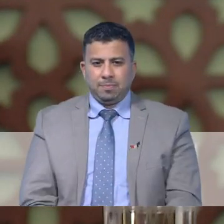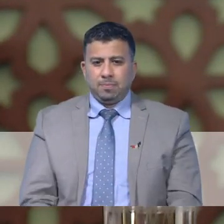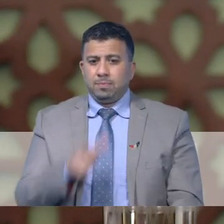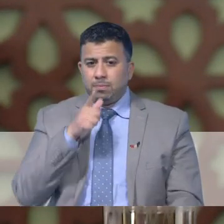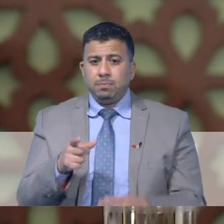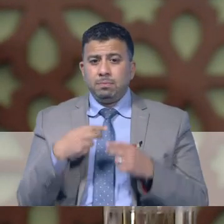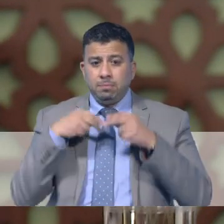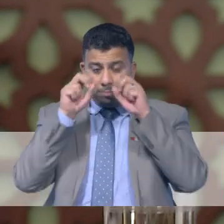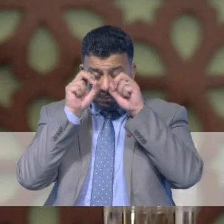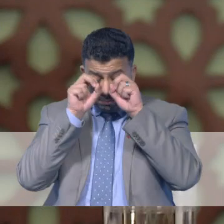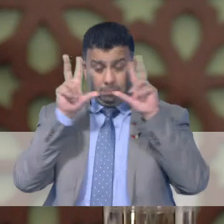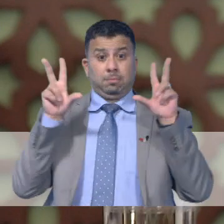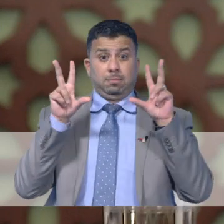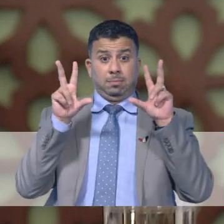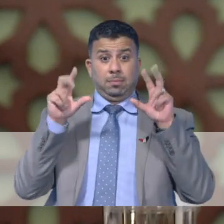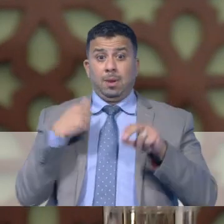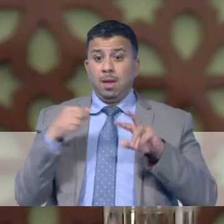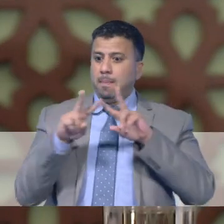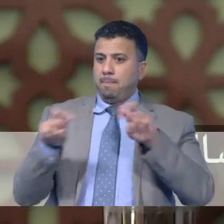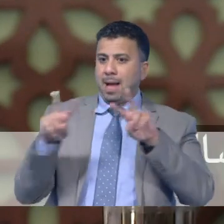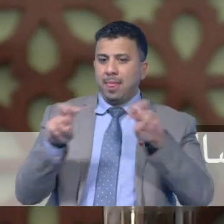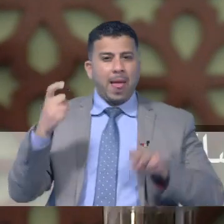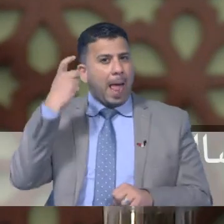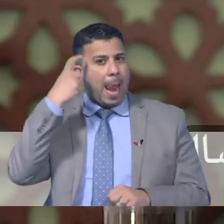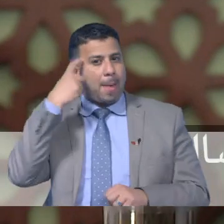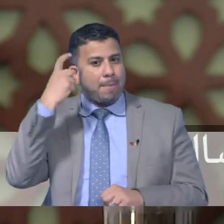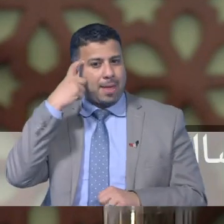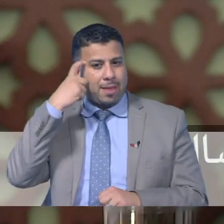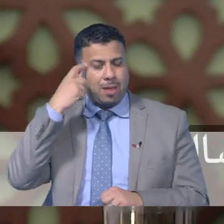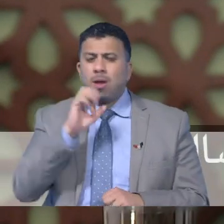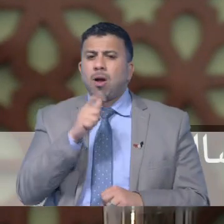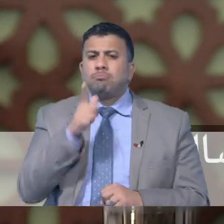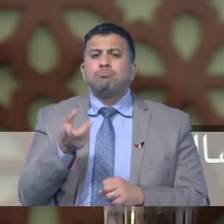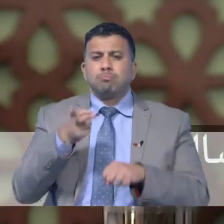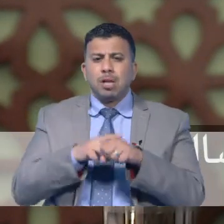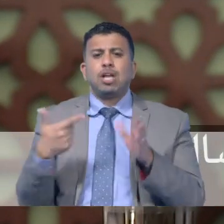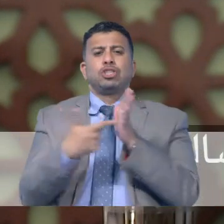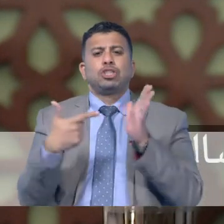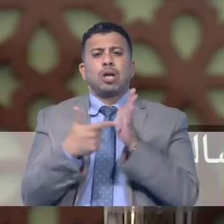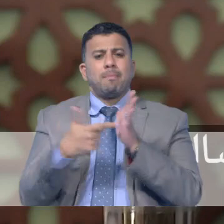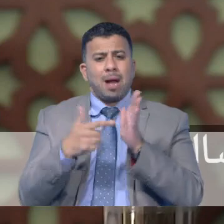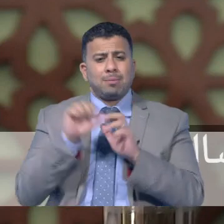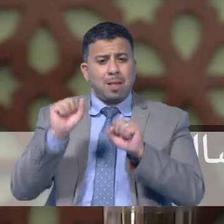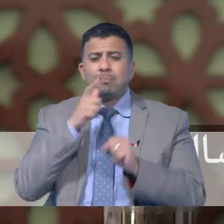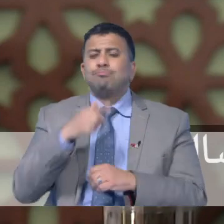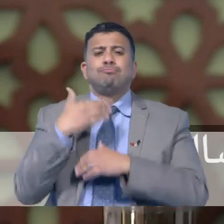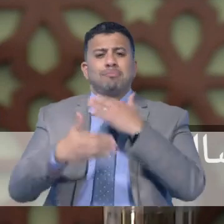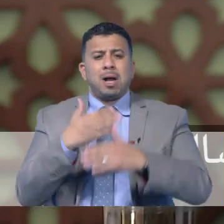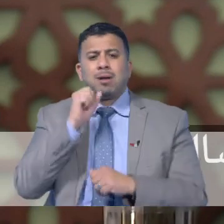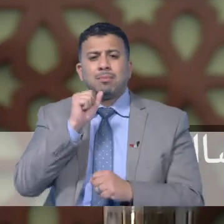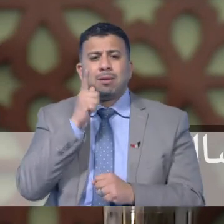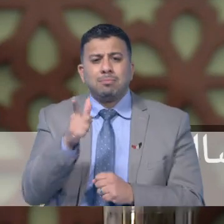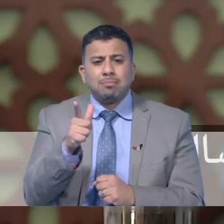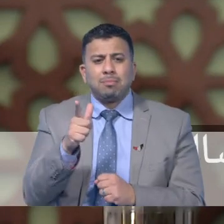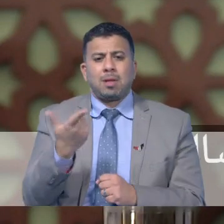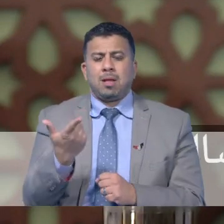opened my mind for research. Again, I went to Durham University, where I done my PhD